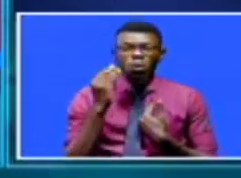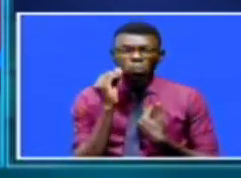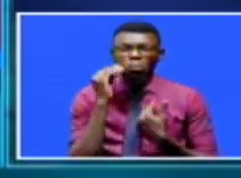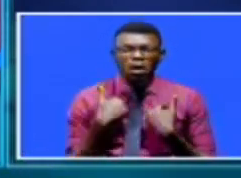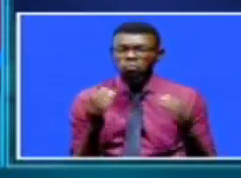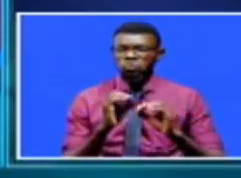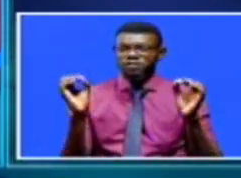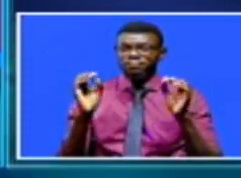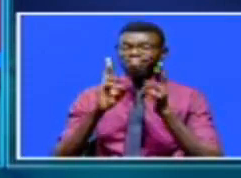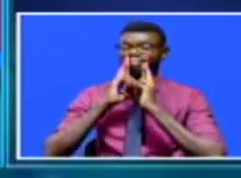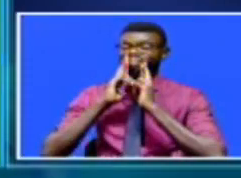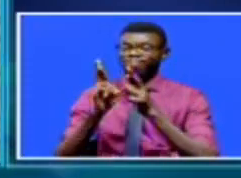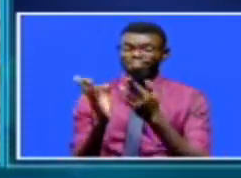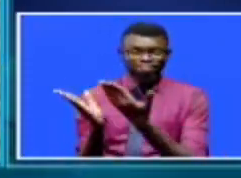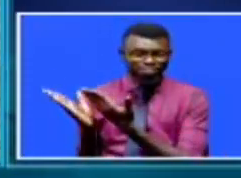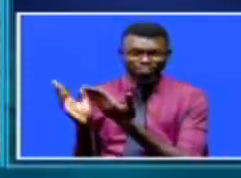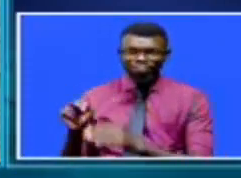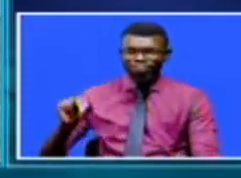Kosgei now reports from the North Rifts.